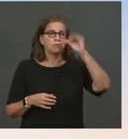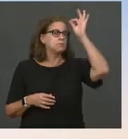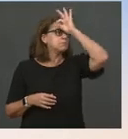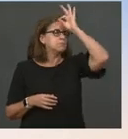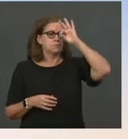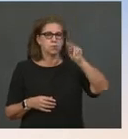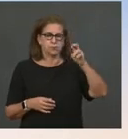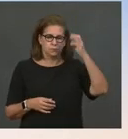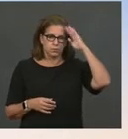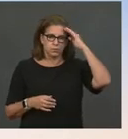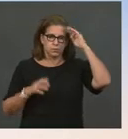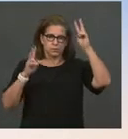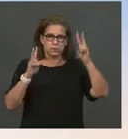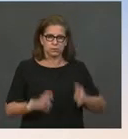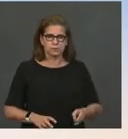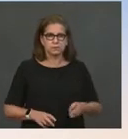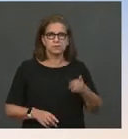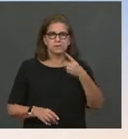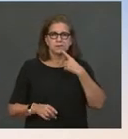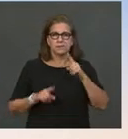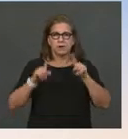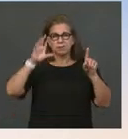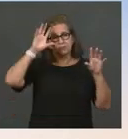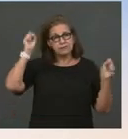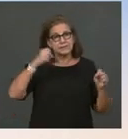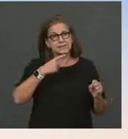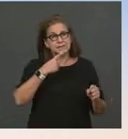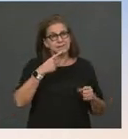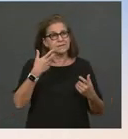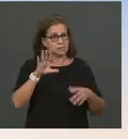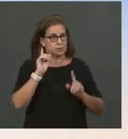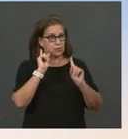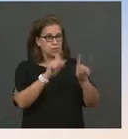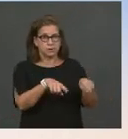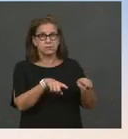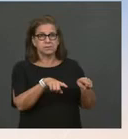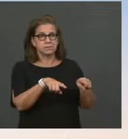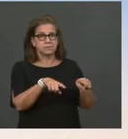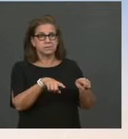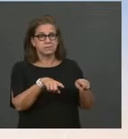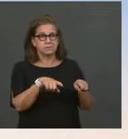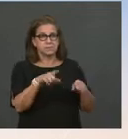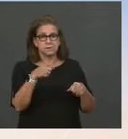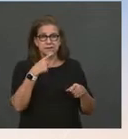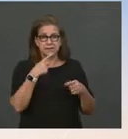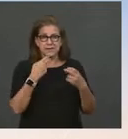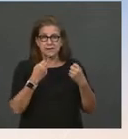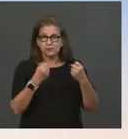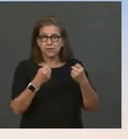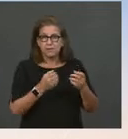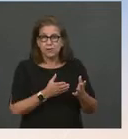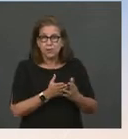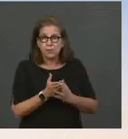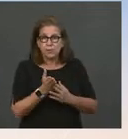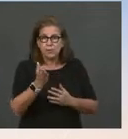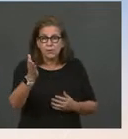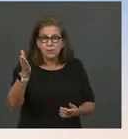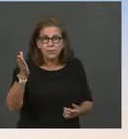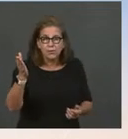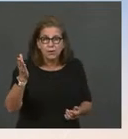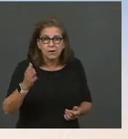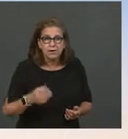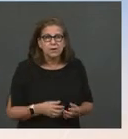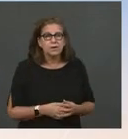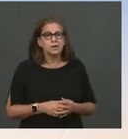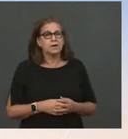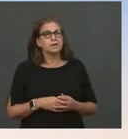by for a few minutes. Does that count? What is the root cause? Where are people coming from who are coming to the border, Peter? The president said that I'm he has